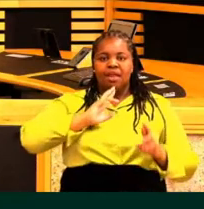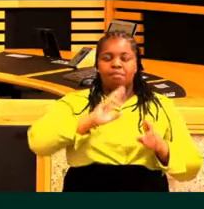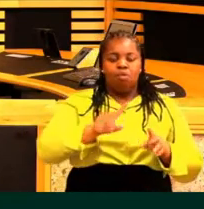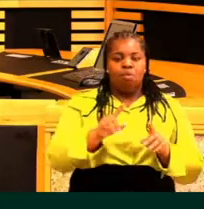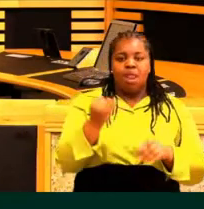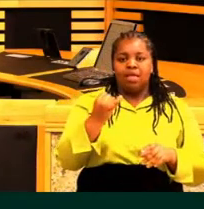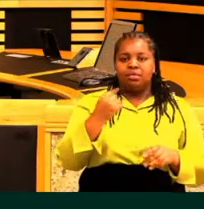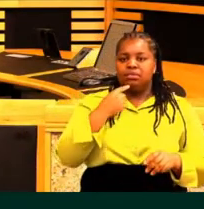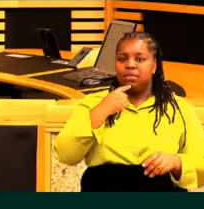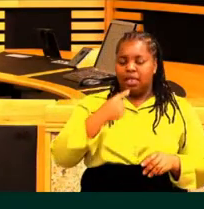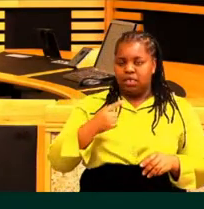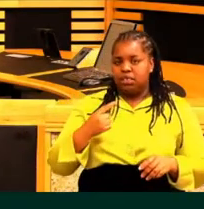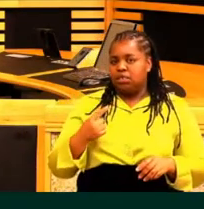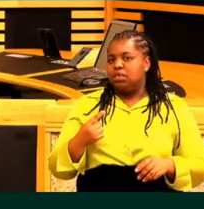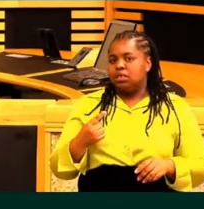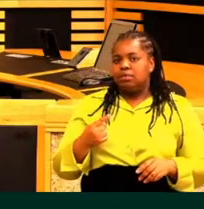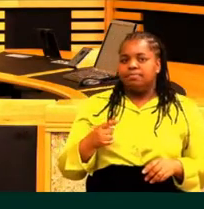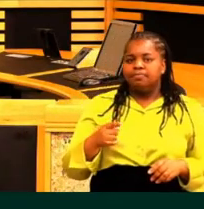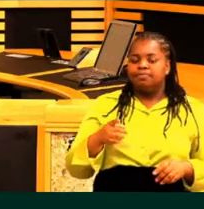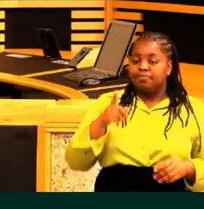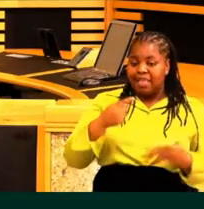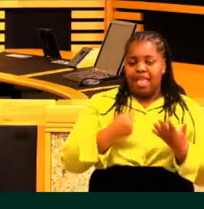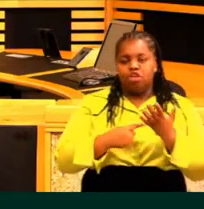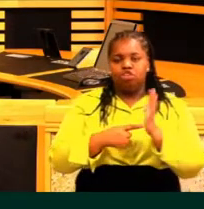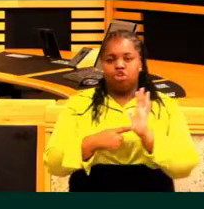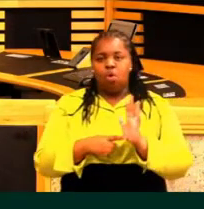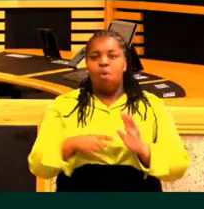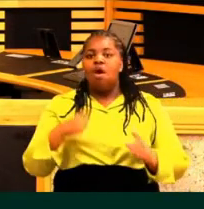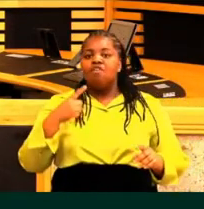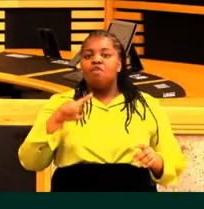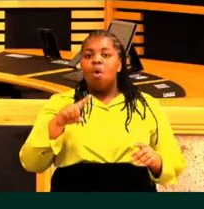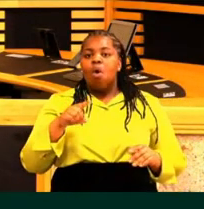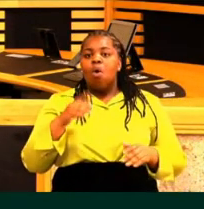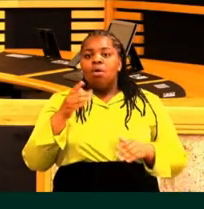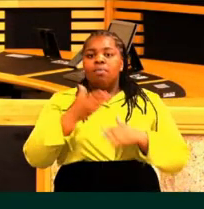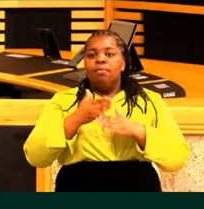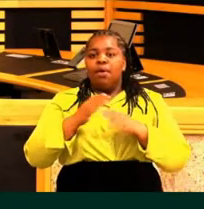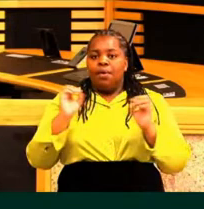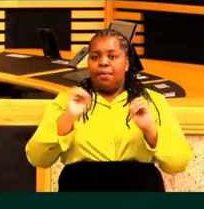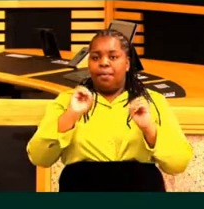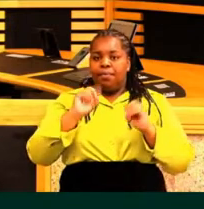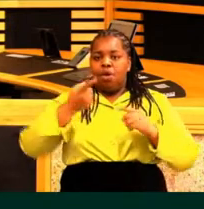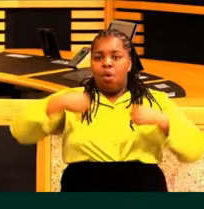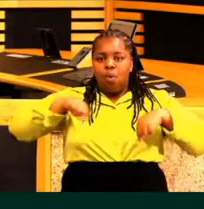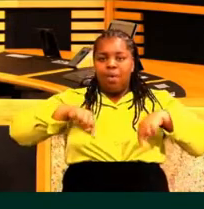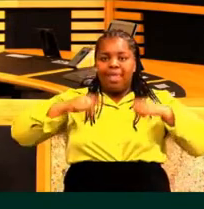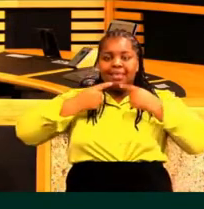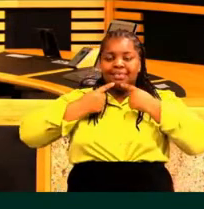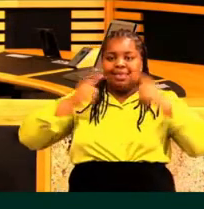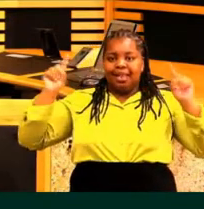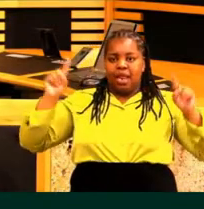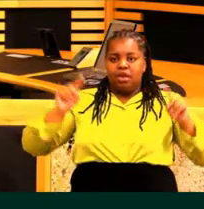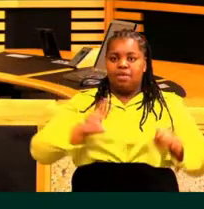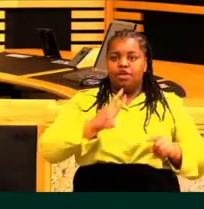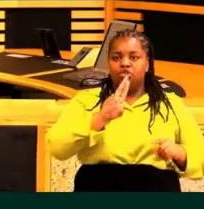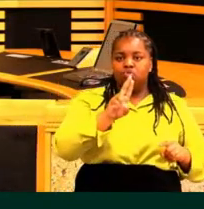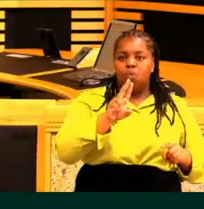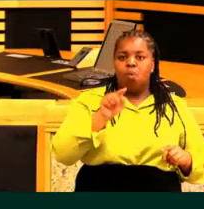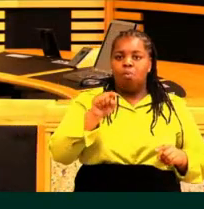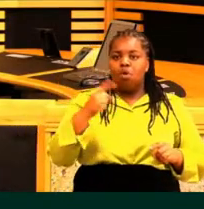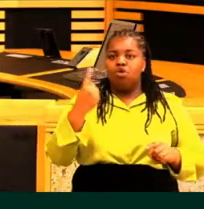such as exec revealed that in terms of unemployment we have declined as the province by 2.1